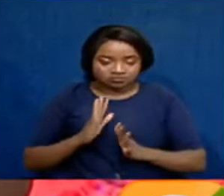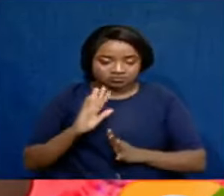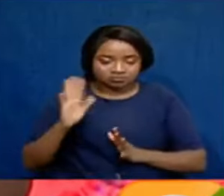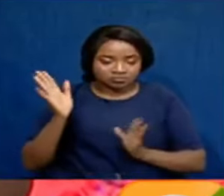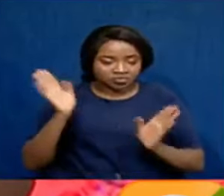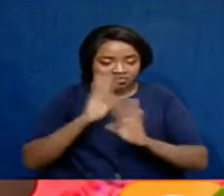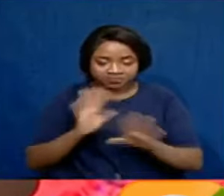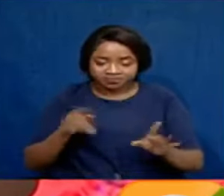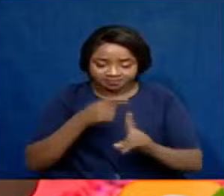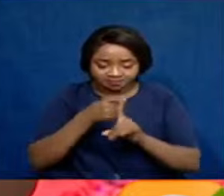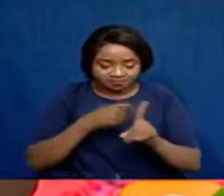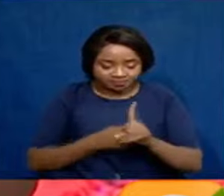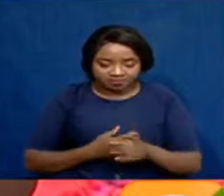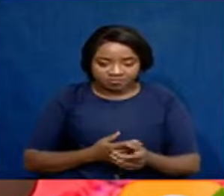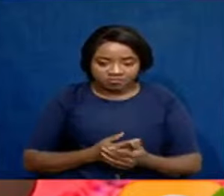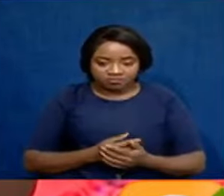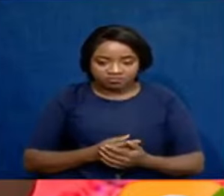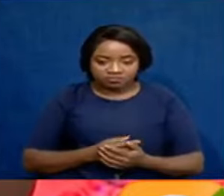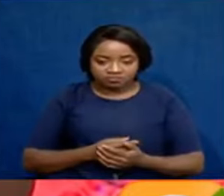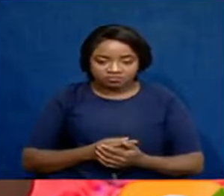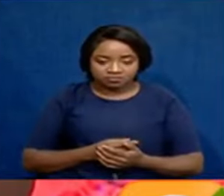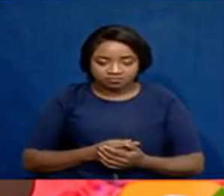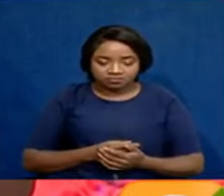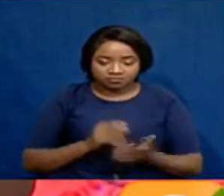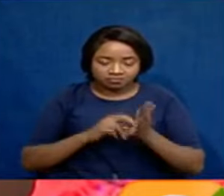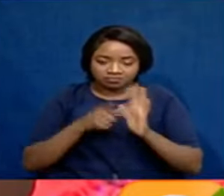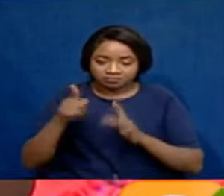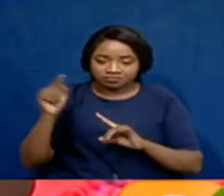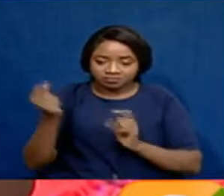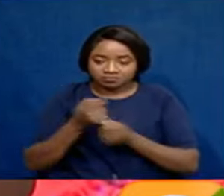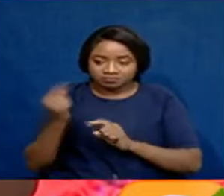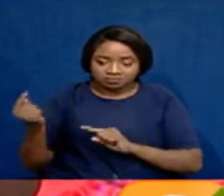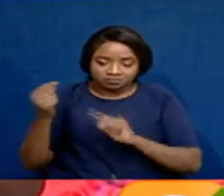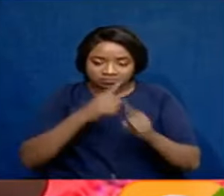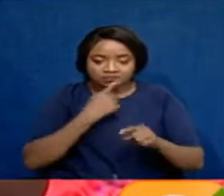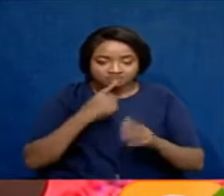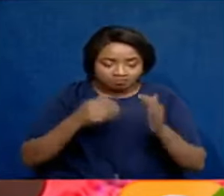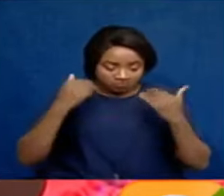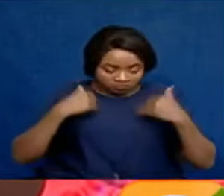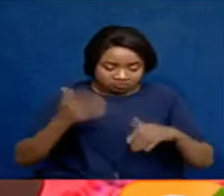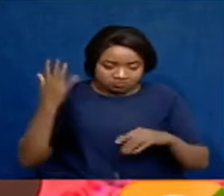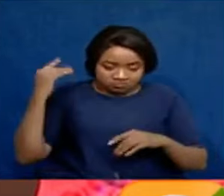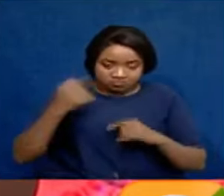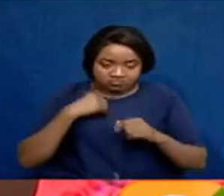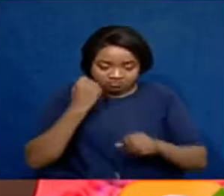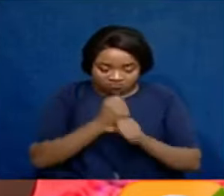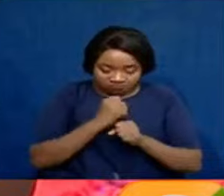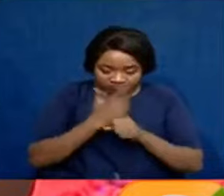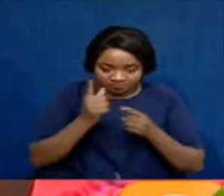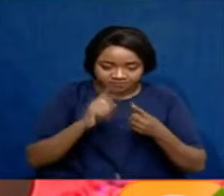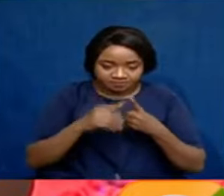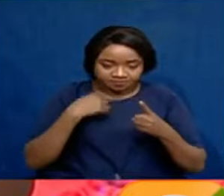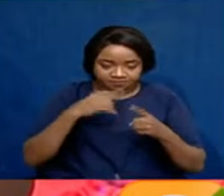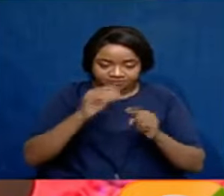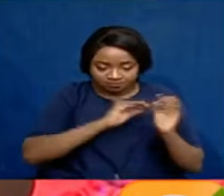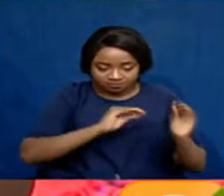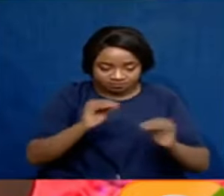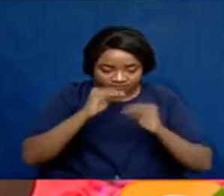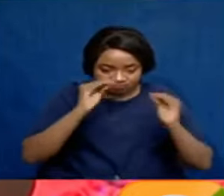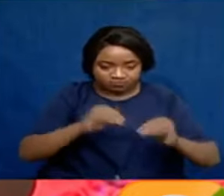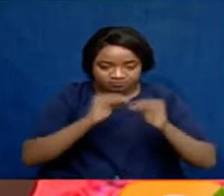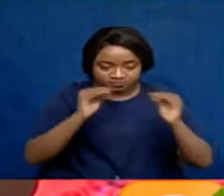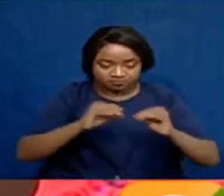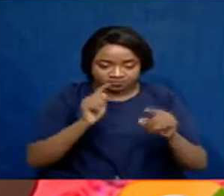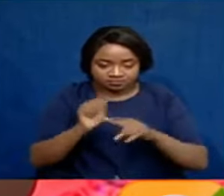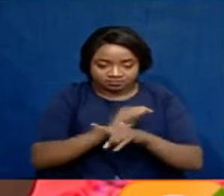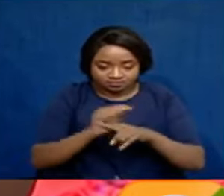way out. He has left. So he can't come and tell the people, I trained this number of specialists.